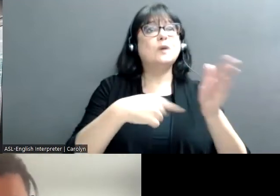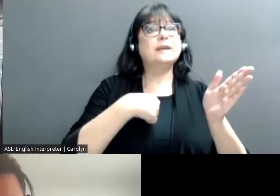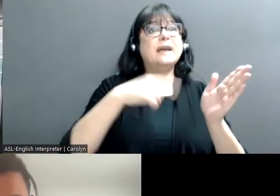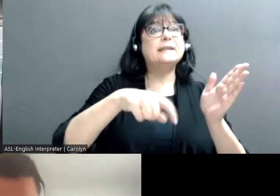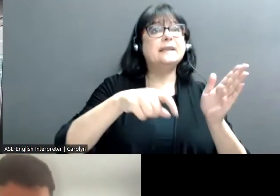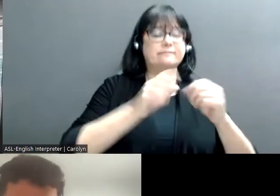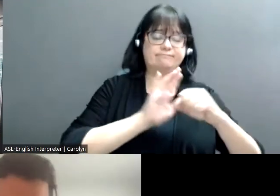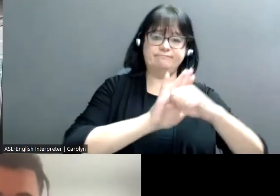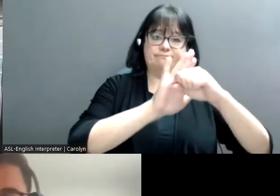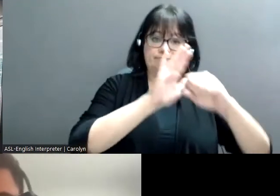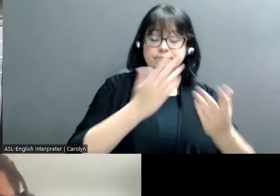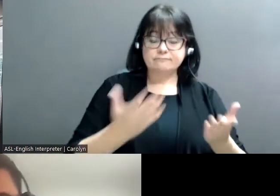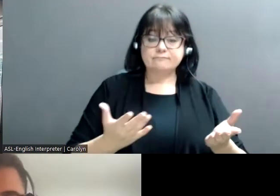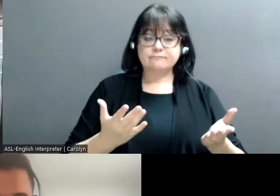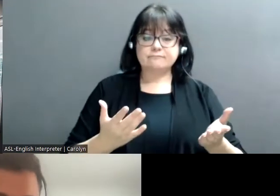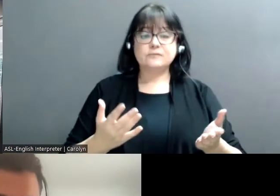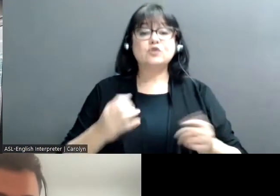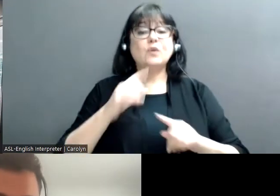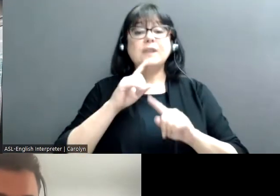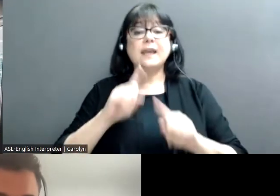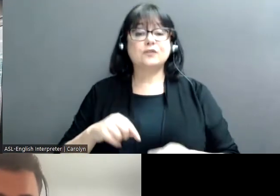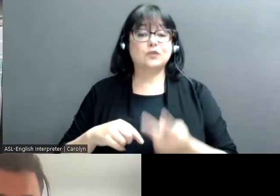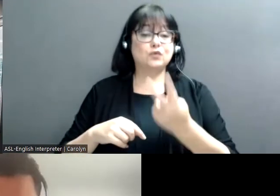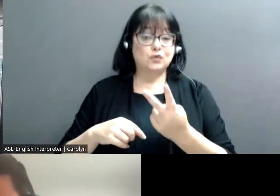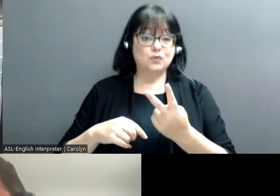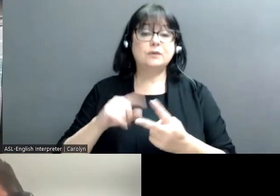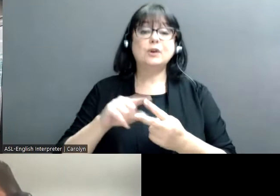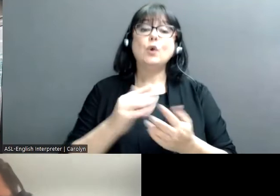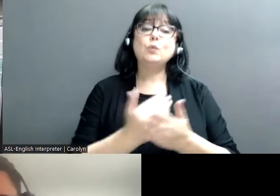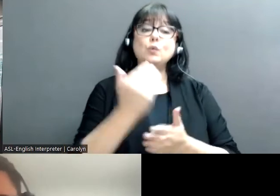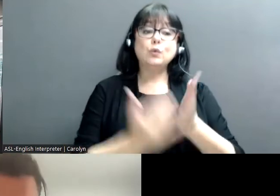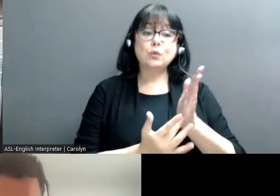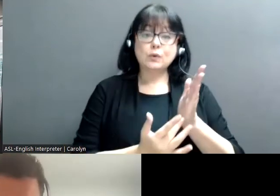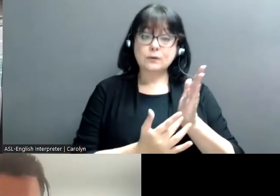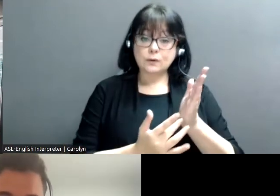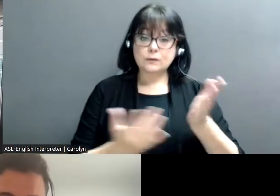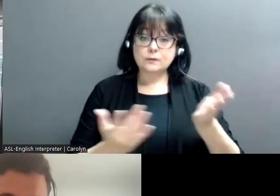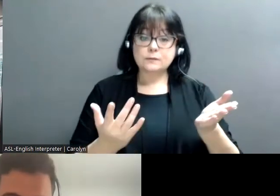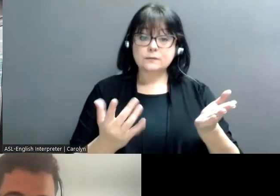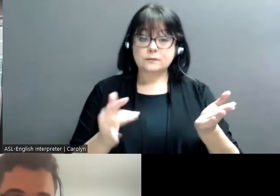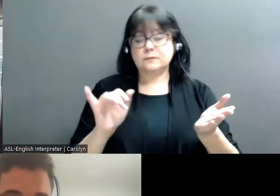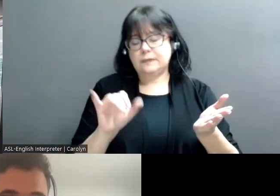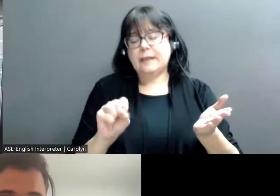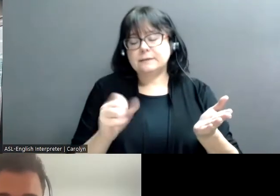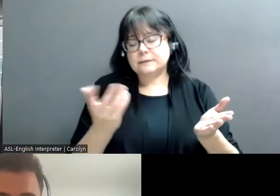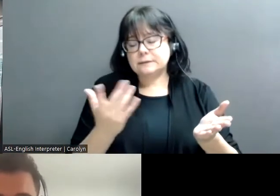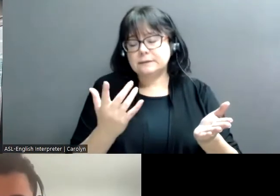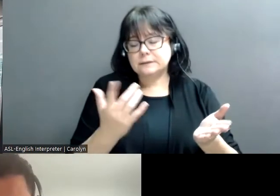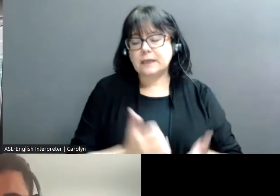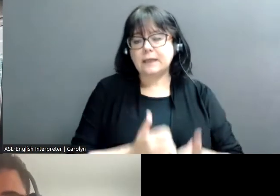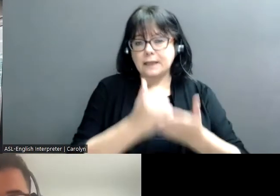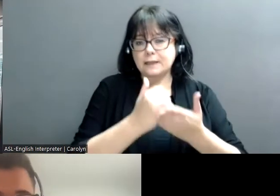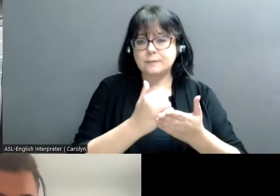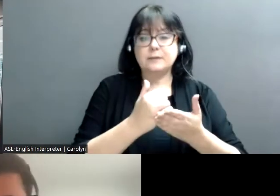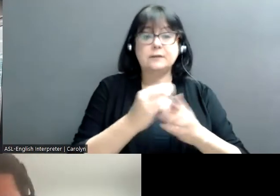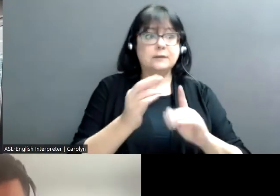twofold. At an individual level, yes, the new technologies, especially with all of the sort of leaps and bounds that the individual